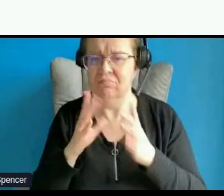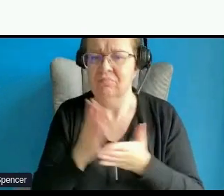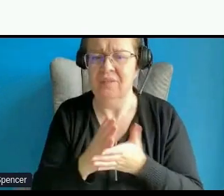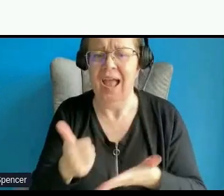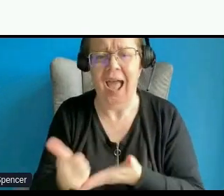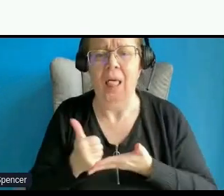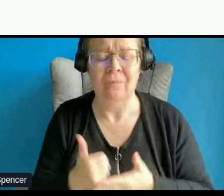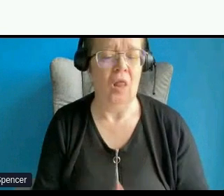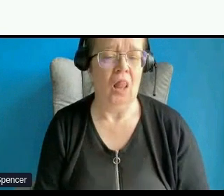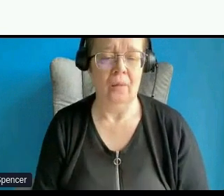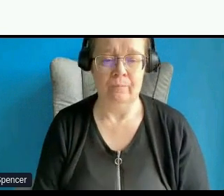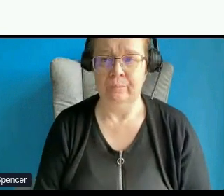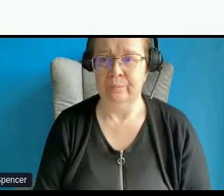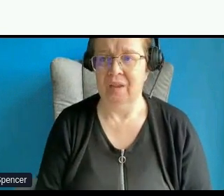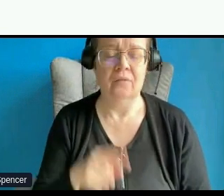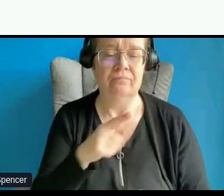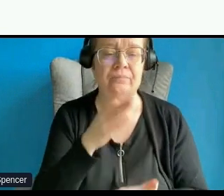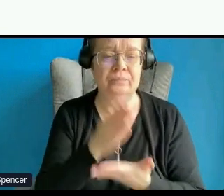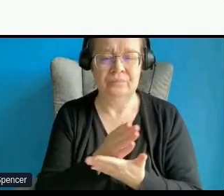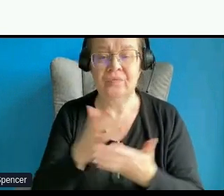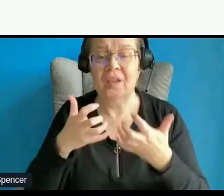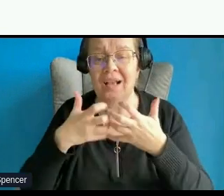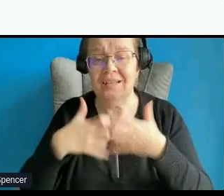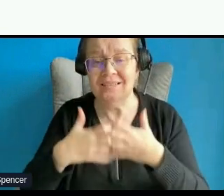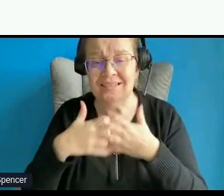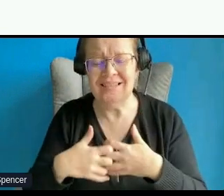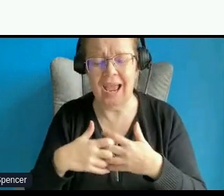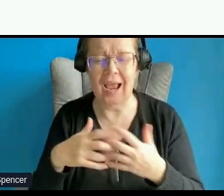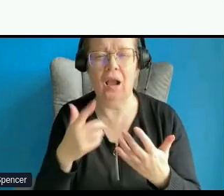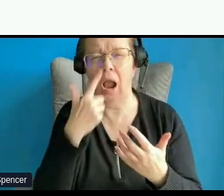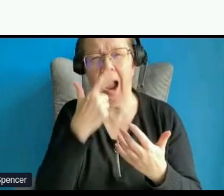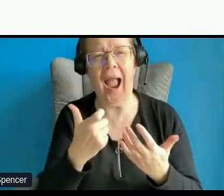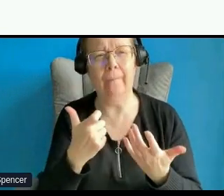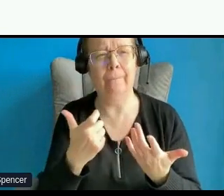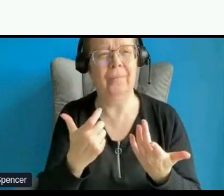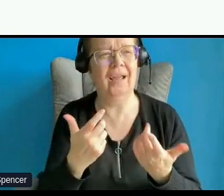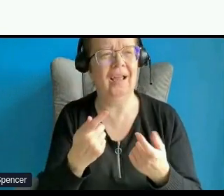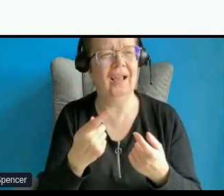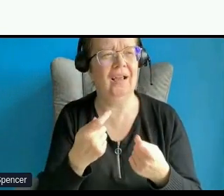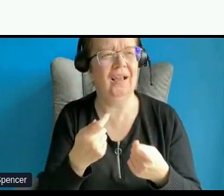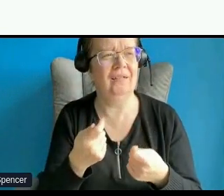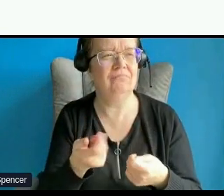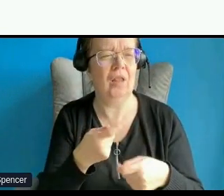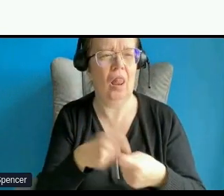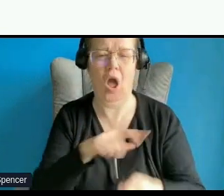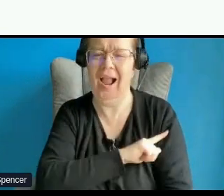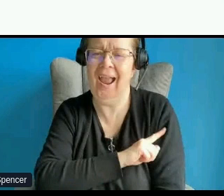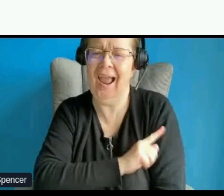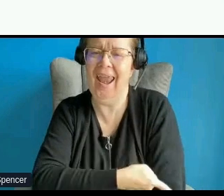helpful. Definitely, yeah. Tech can be such an enabler in this space. Definitely something to embrace and engage with.